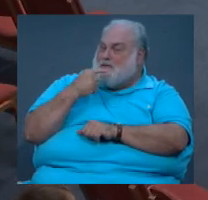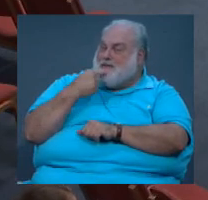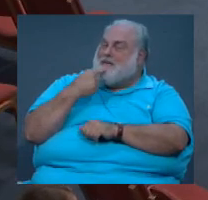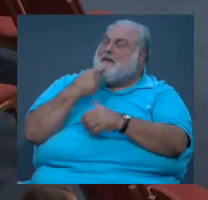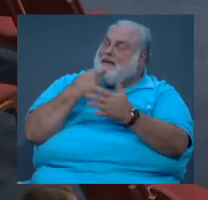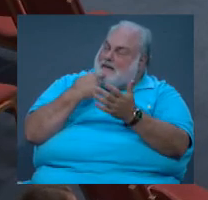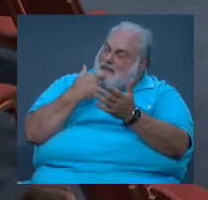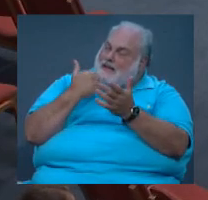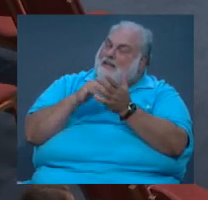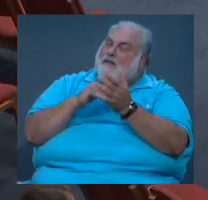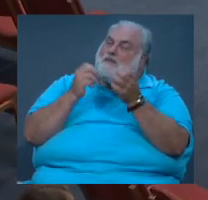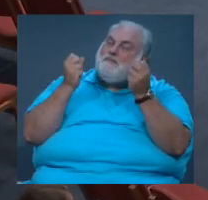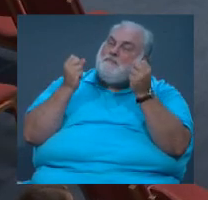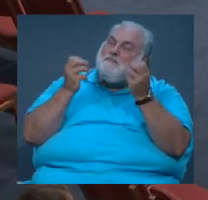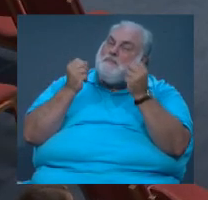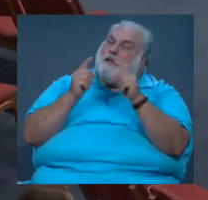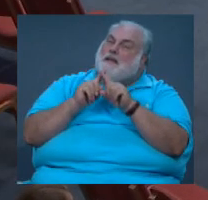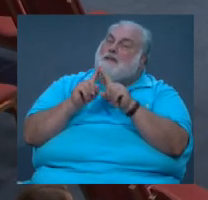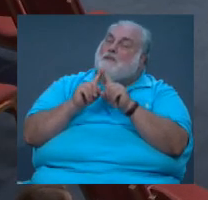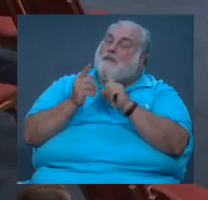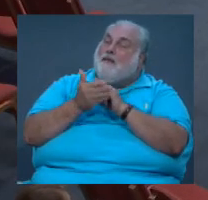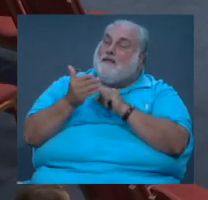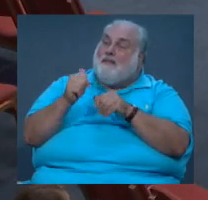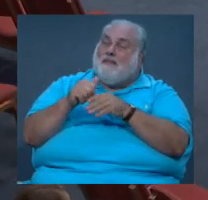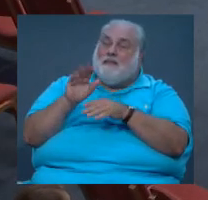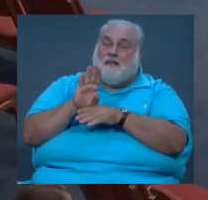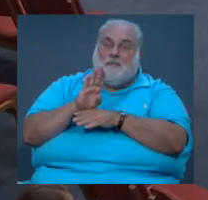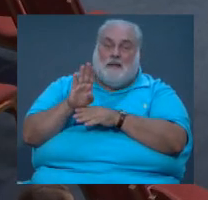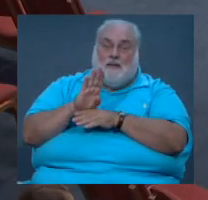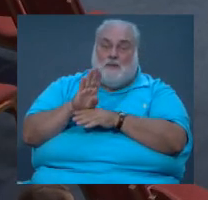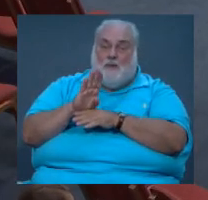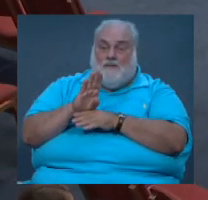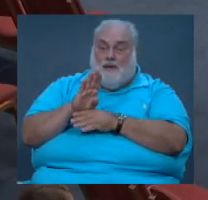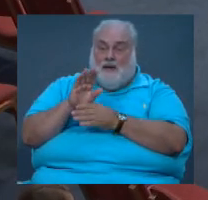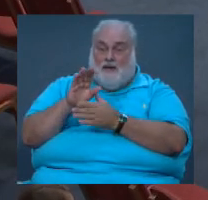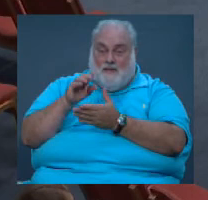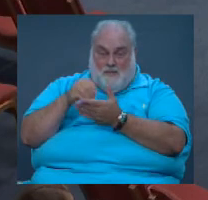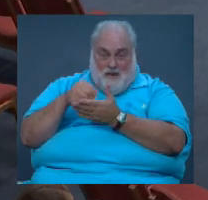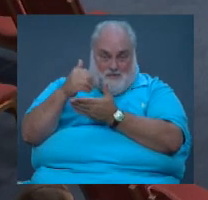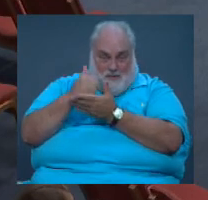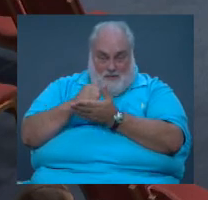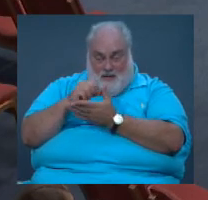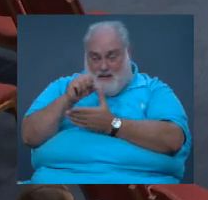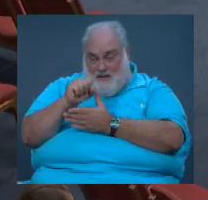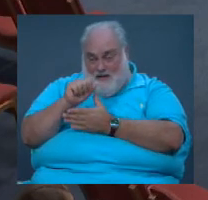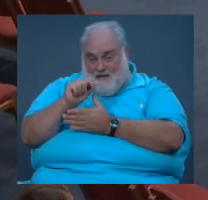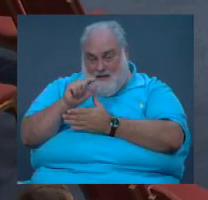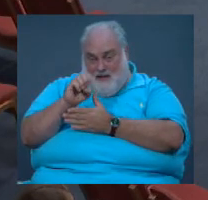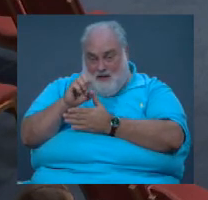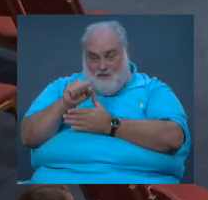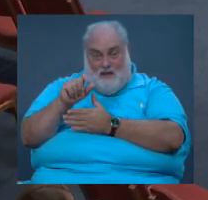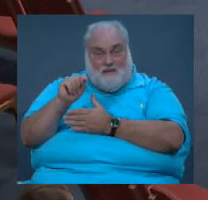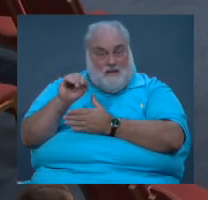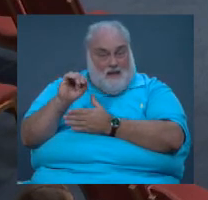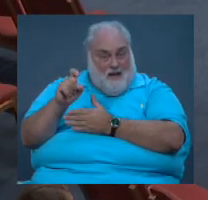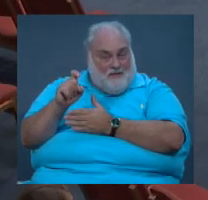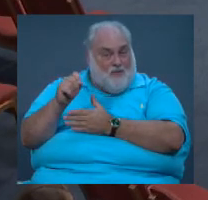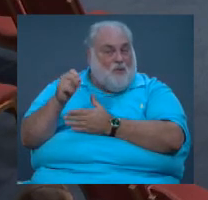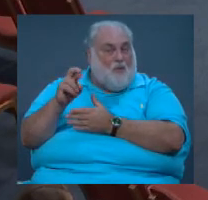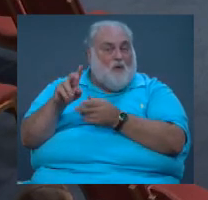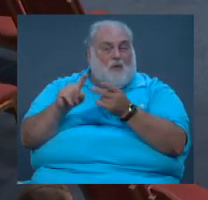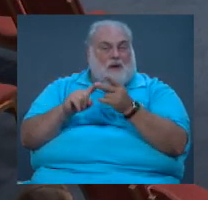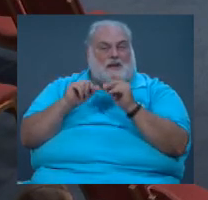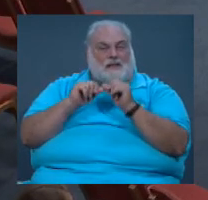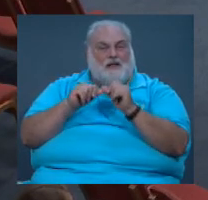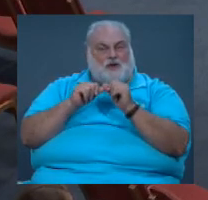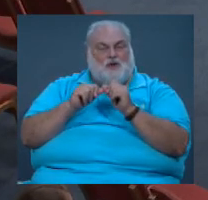business, either we have an increase in the revenues, which are sales tax revenues, or we continue